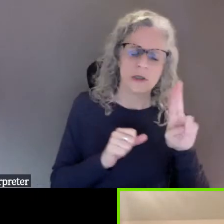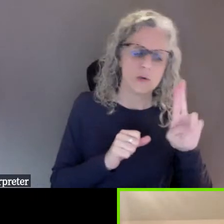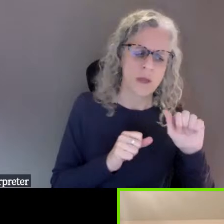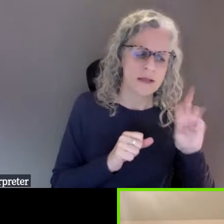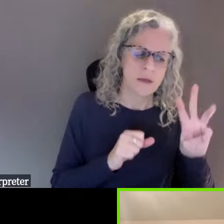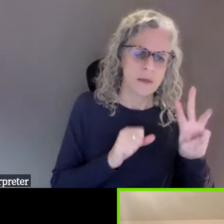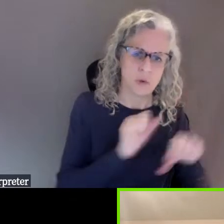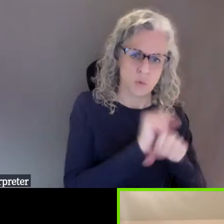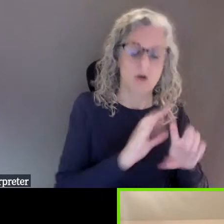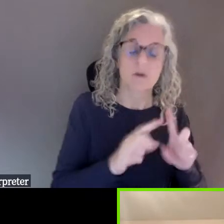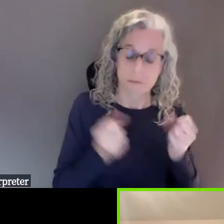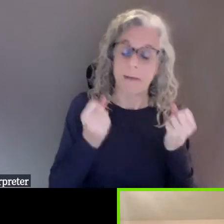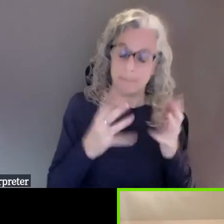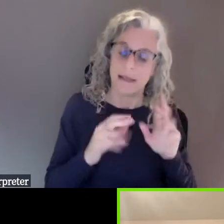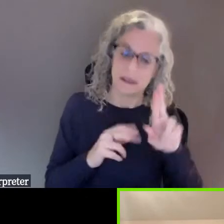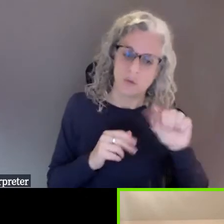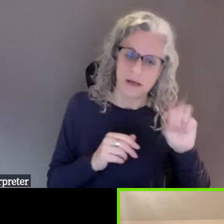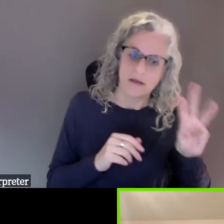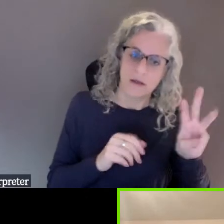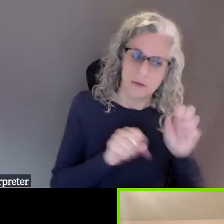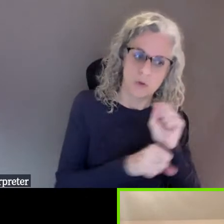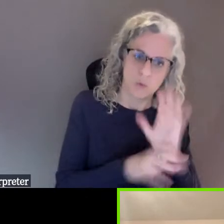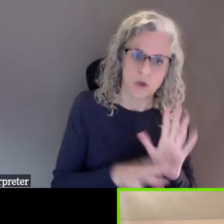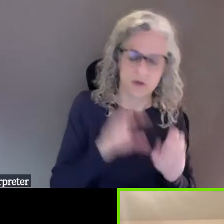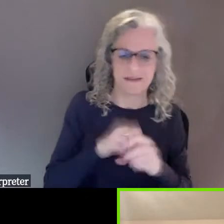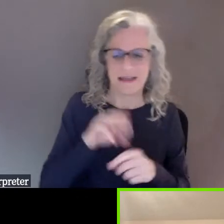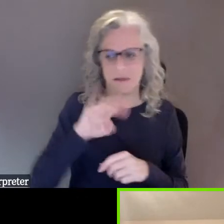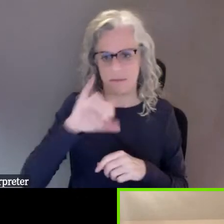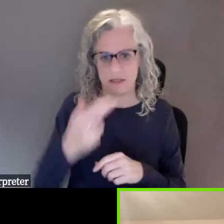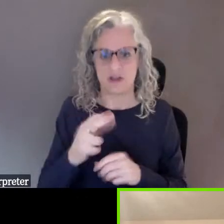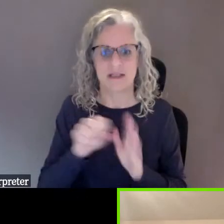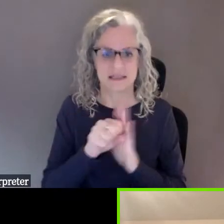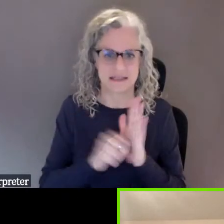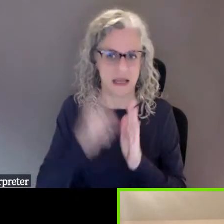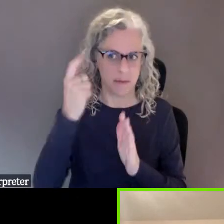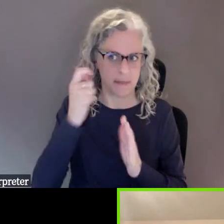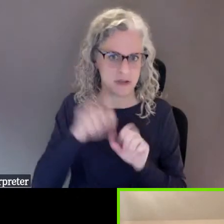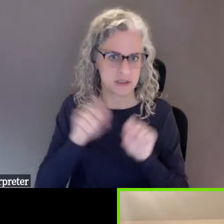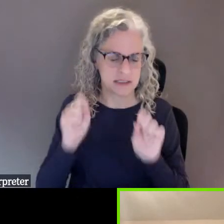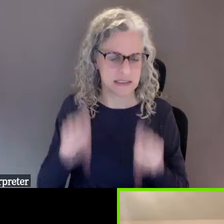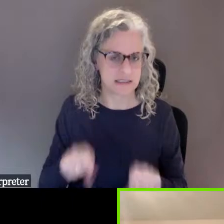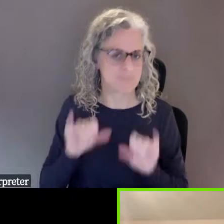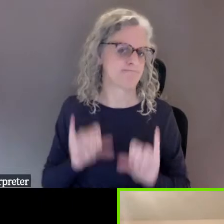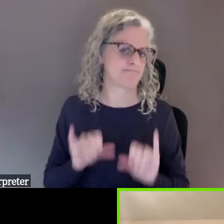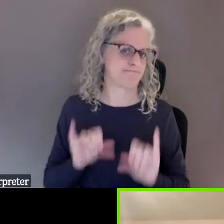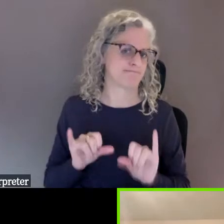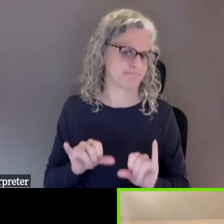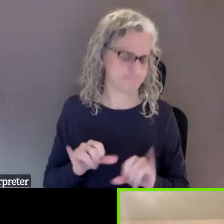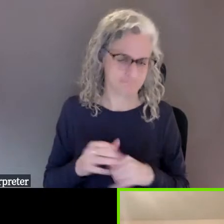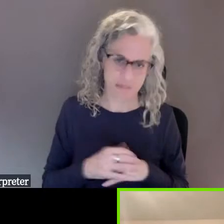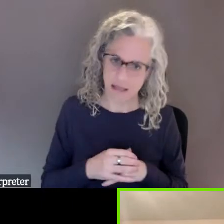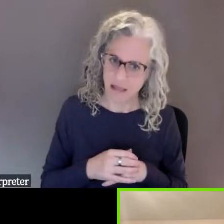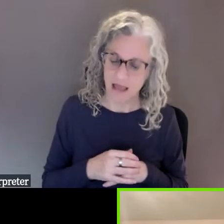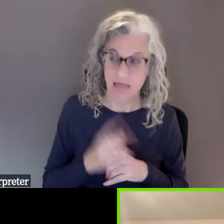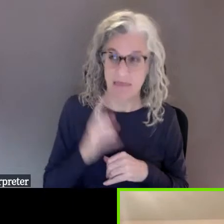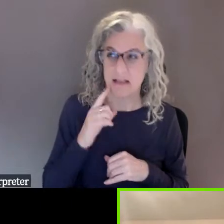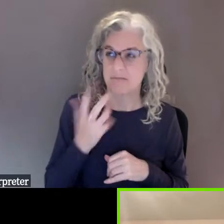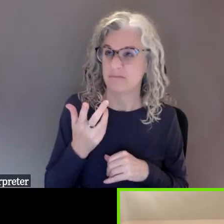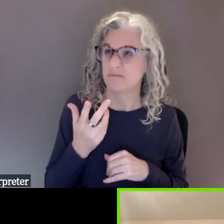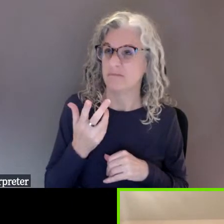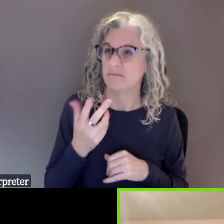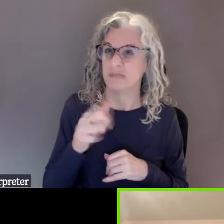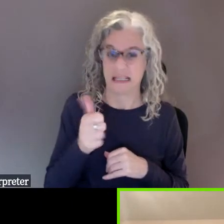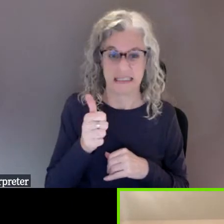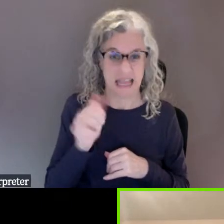of UAW workers that are under Michigan state pension system. And that has, I want to say at least $10 million